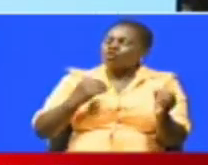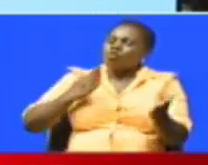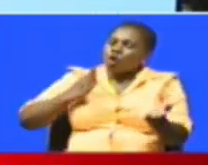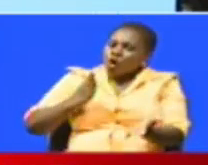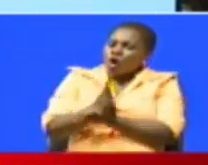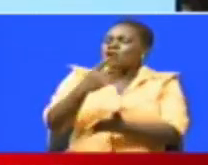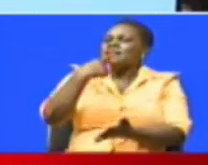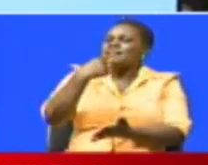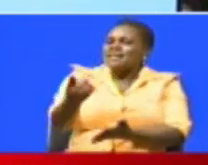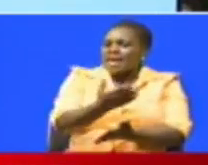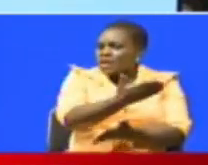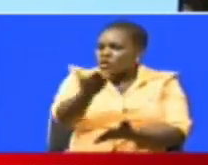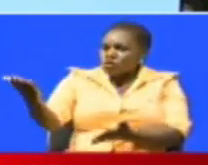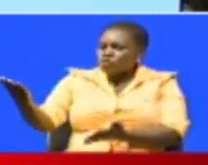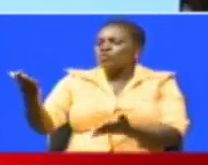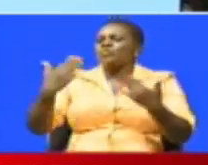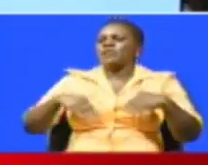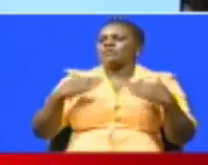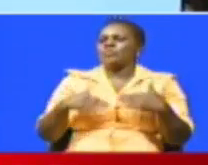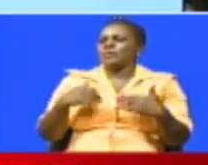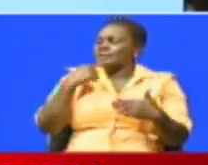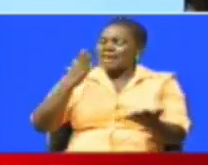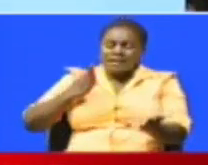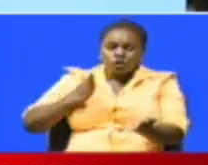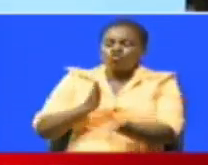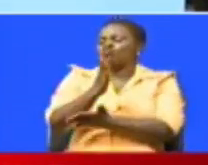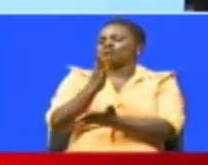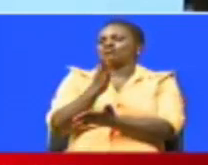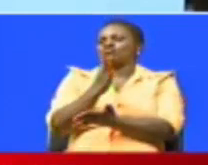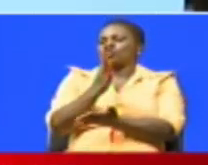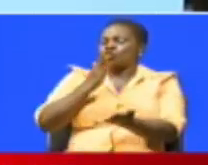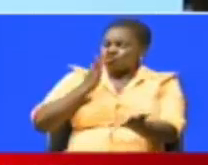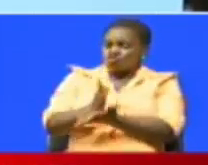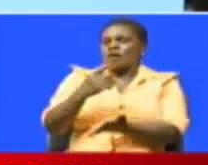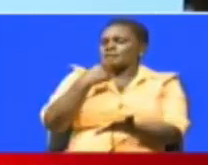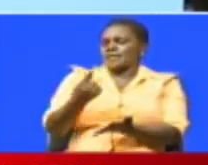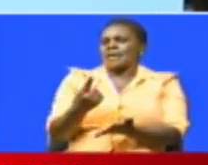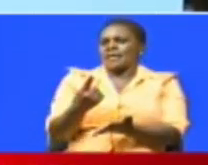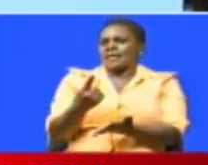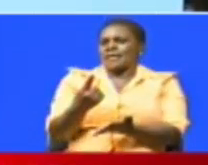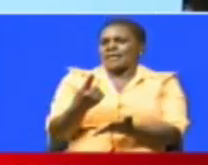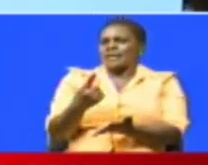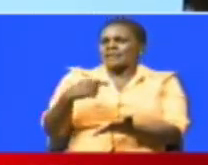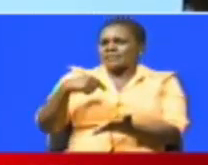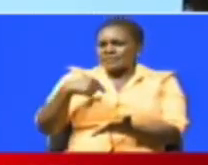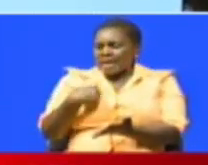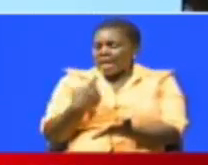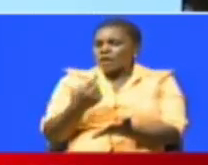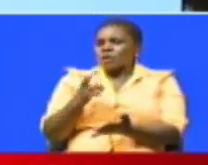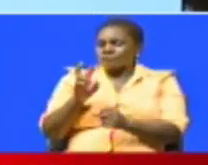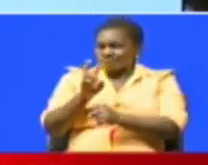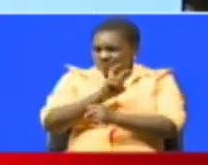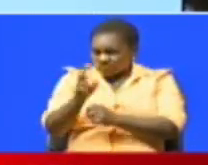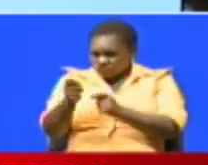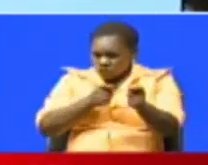with Kenyans. I want to be brutally honest and to tell you that we will take every measure that